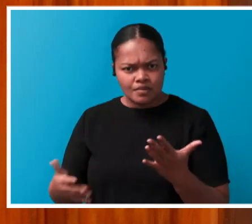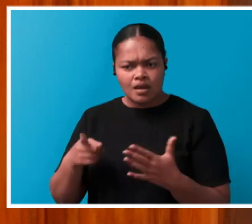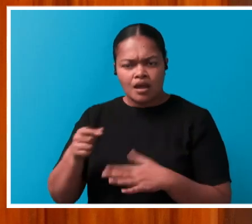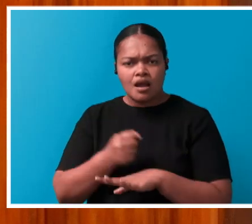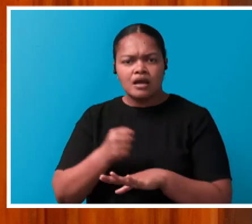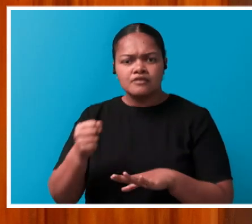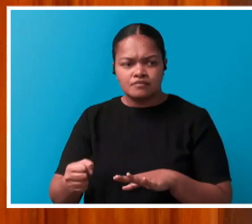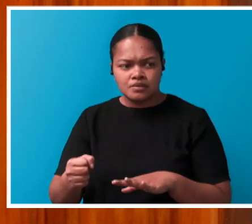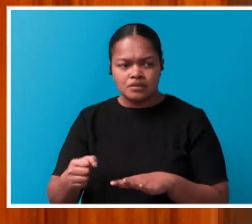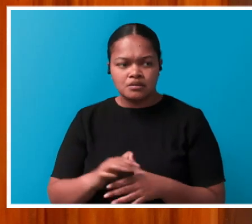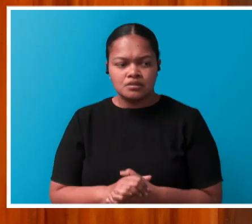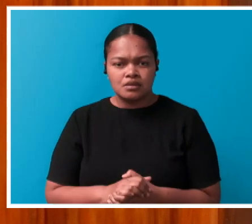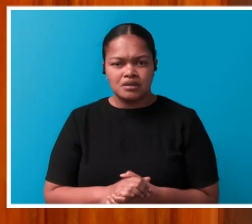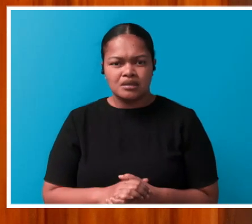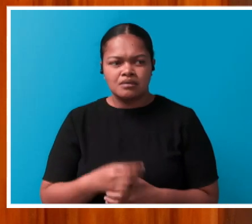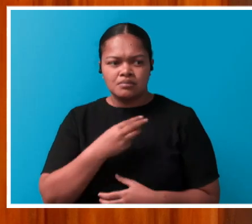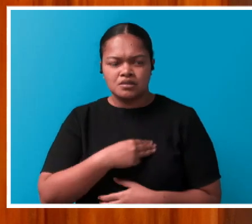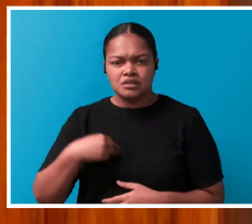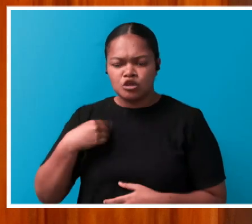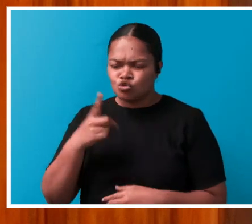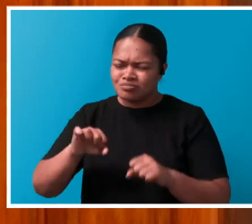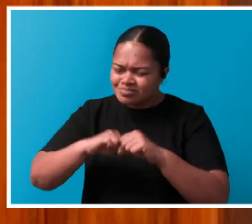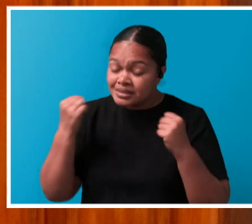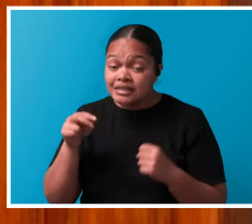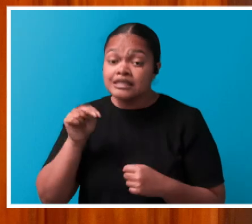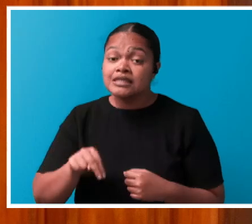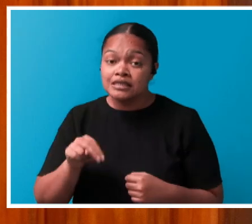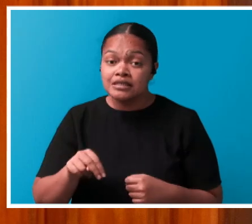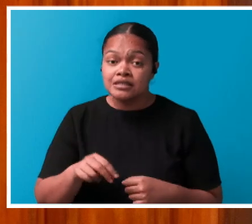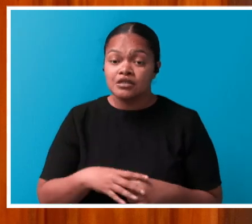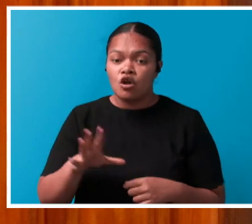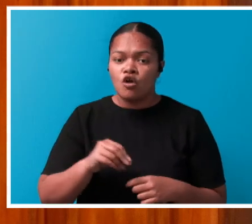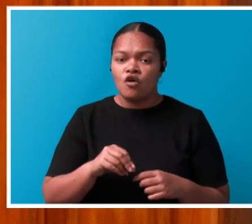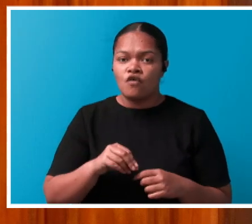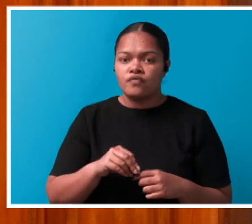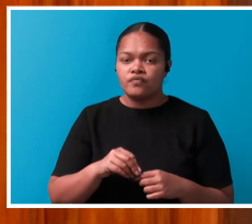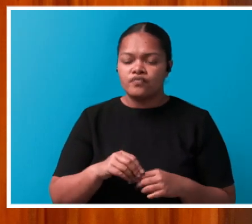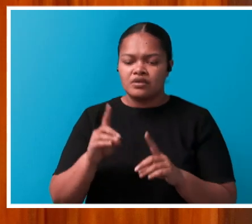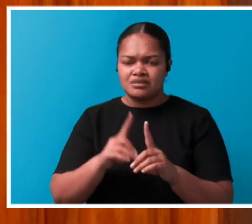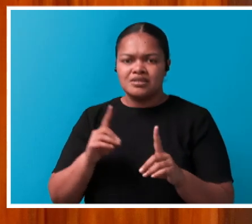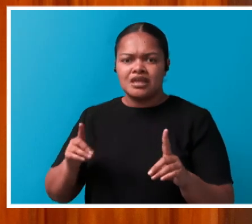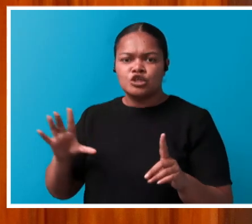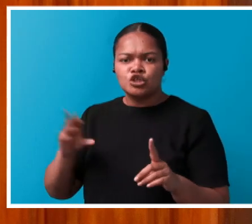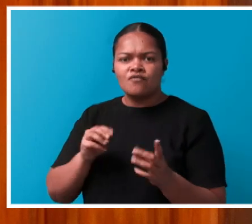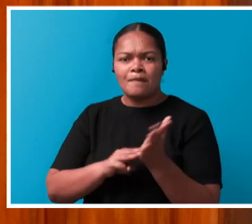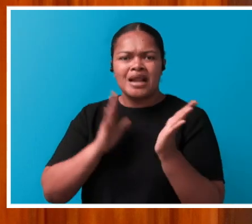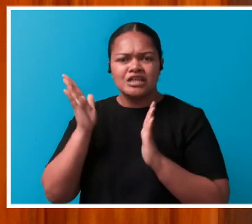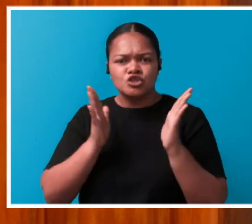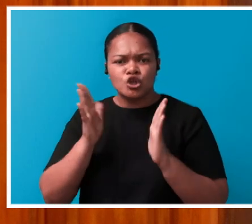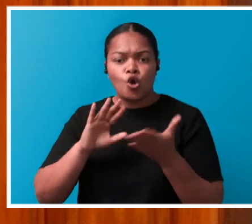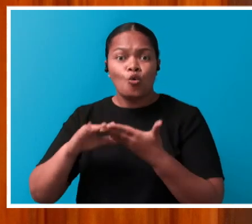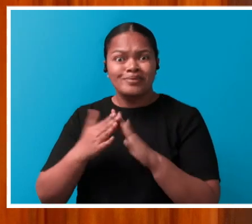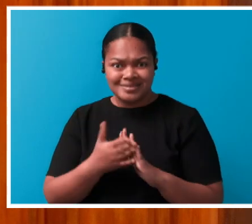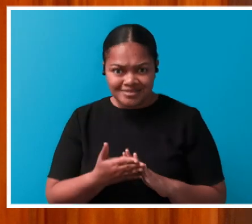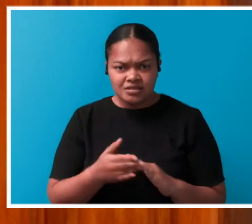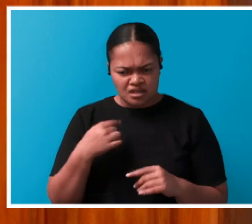an interministerial task force to oversee the needs of the descendants of the Melanesian community. I am pleased to inform this